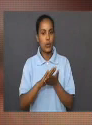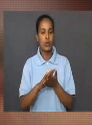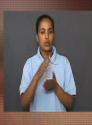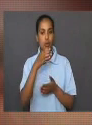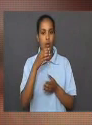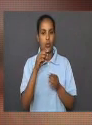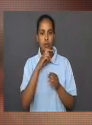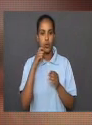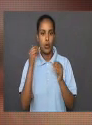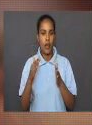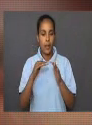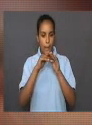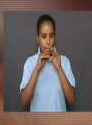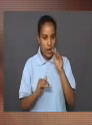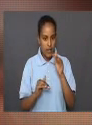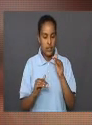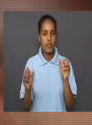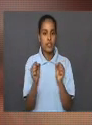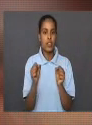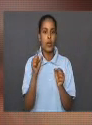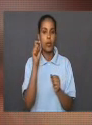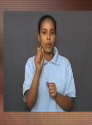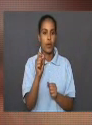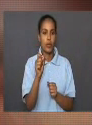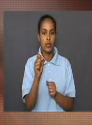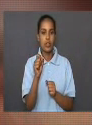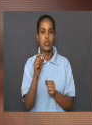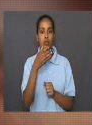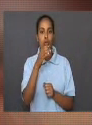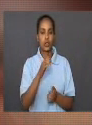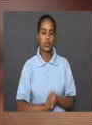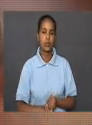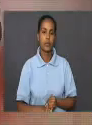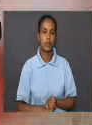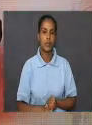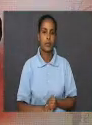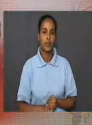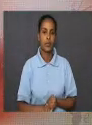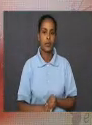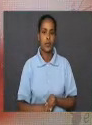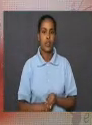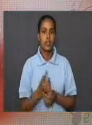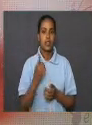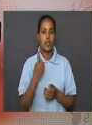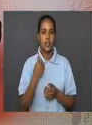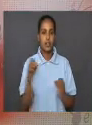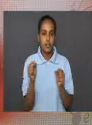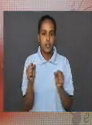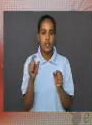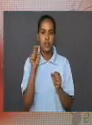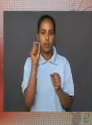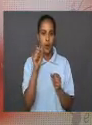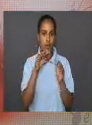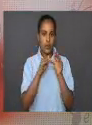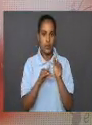solvent minus the freezing point of the solution. The freezing point